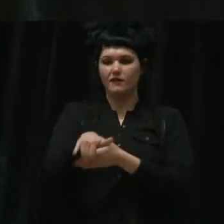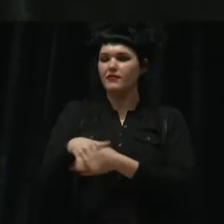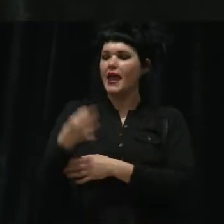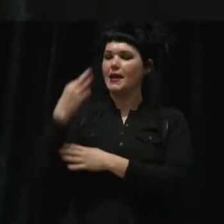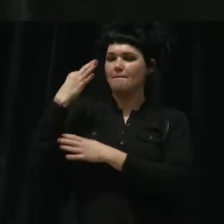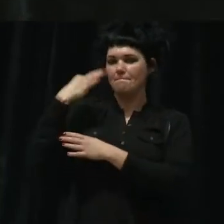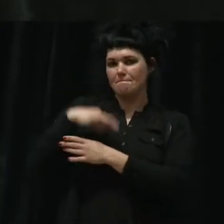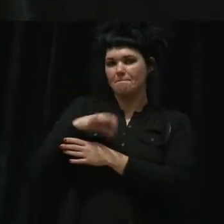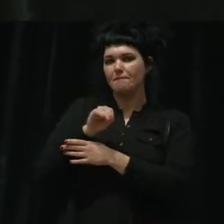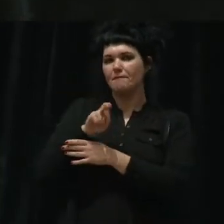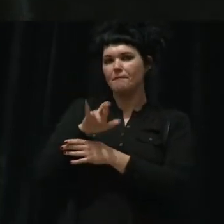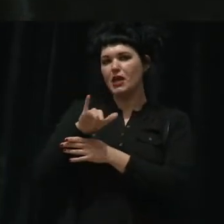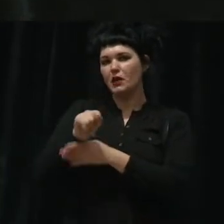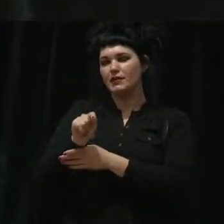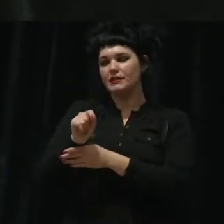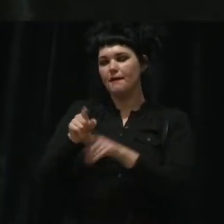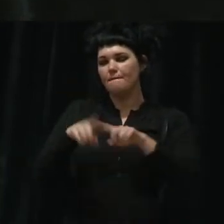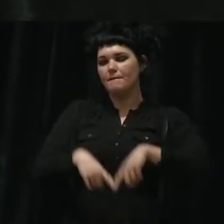merit-based